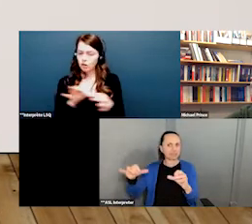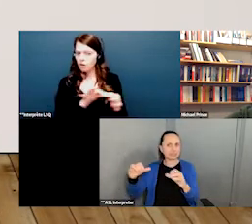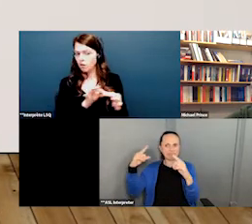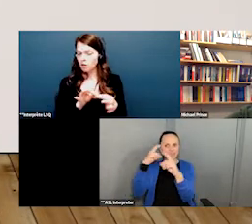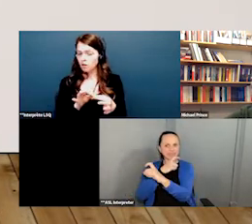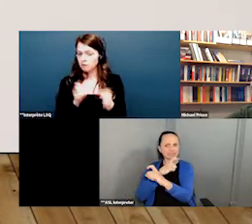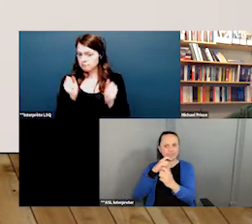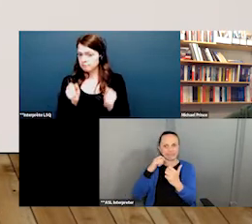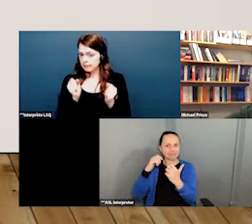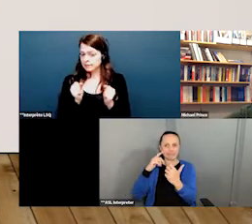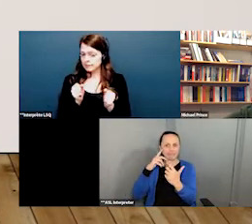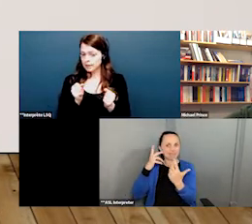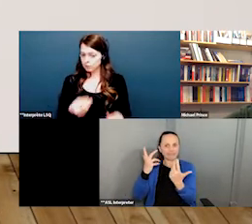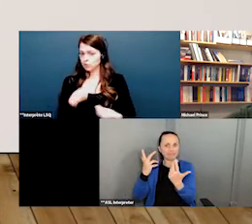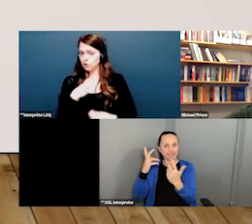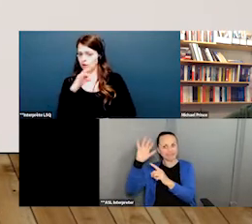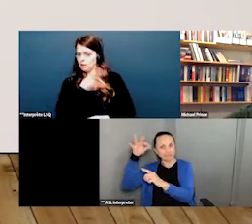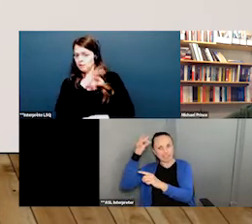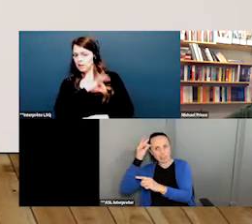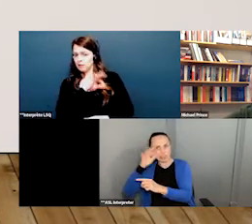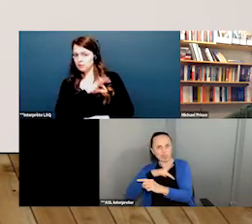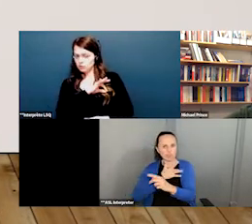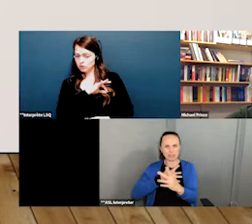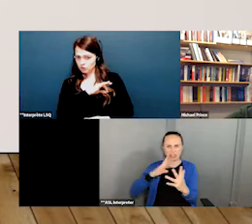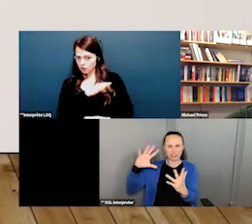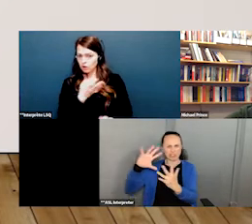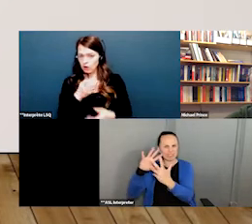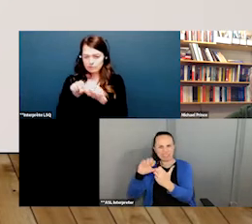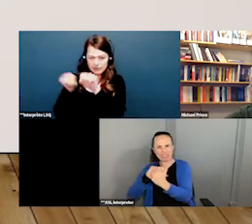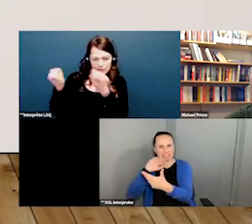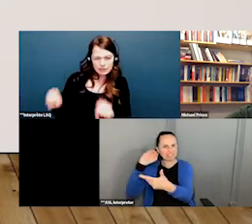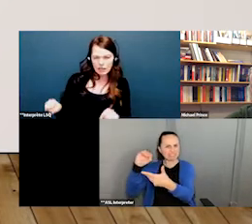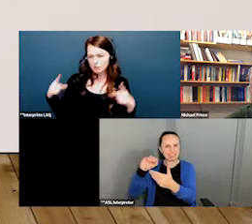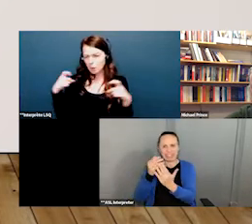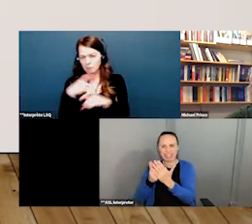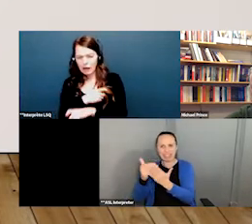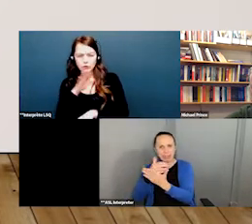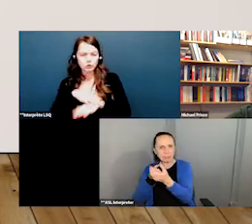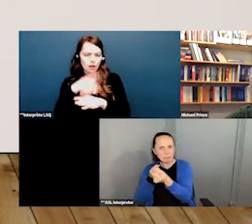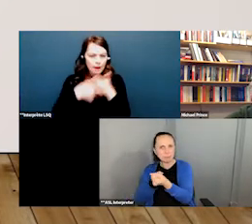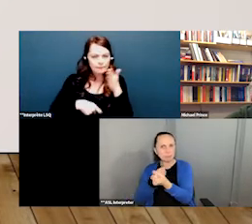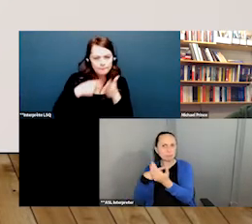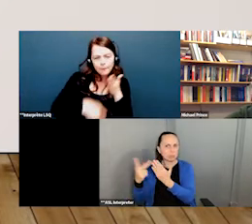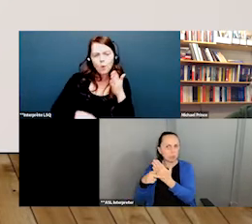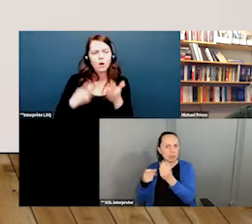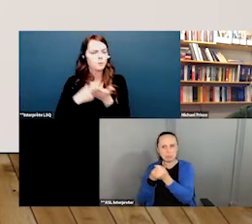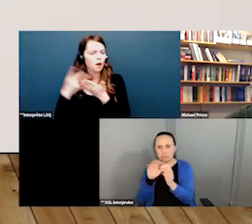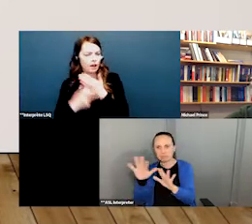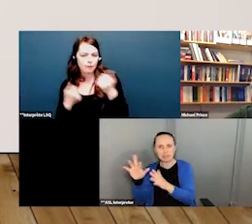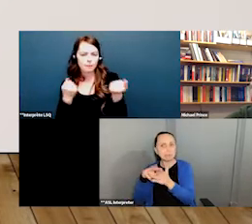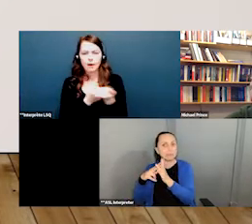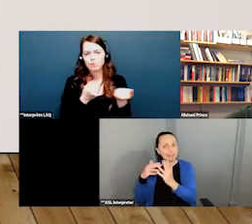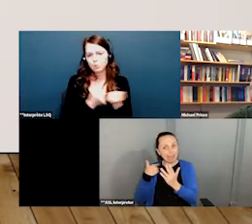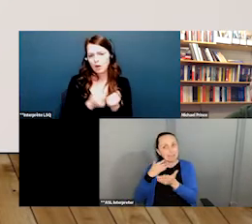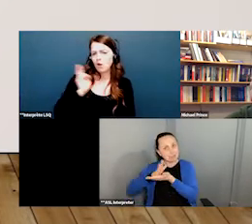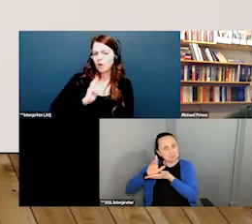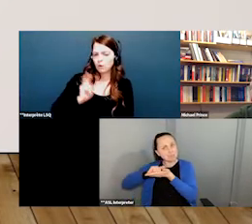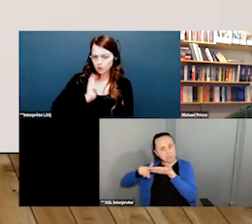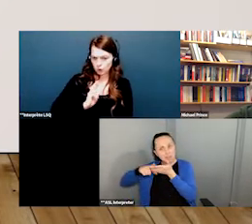complex patchwork of federal and provincial income programs and supports. And so there has been behind the scenes